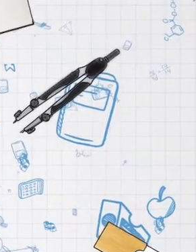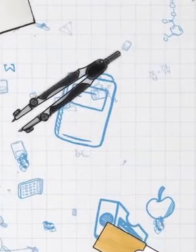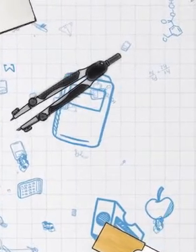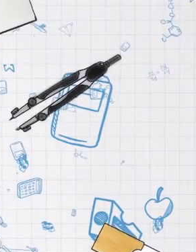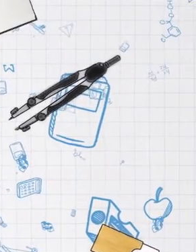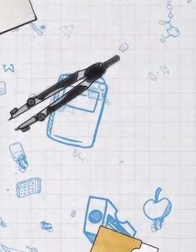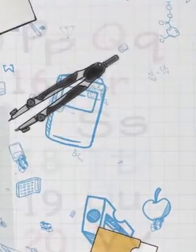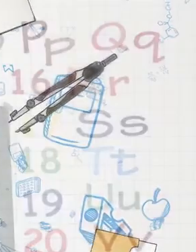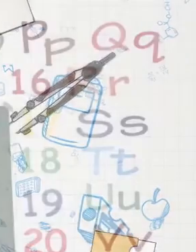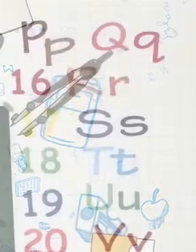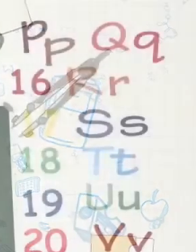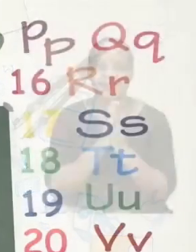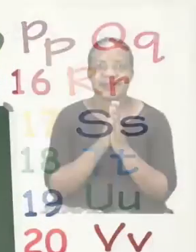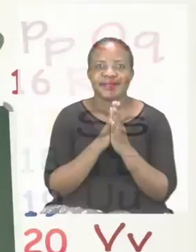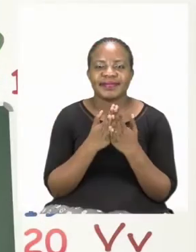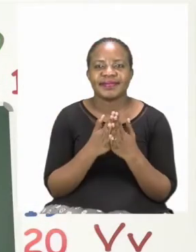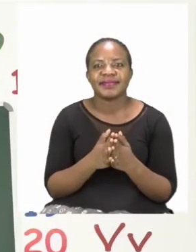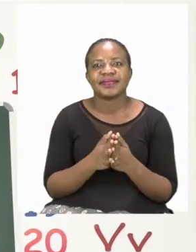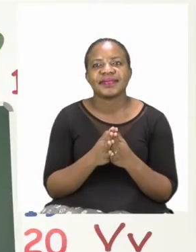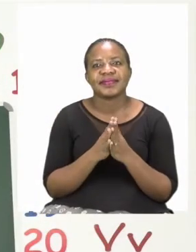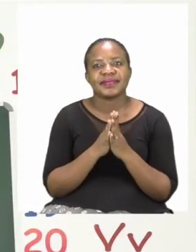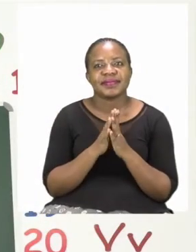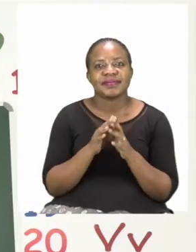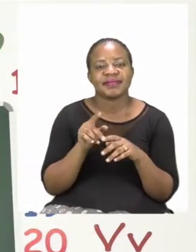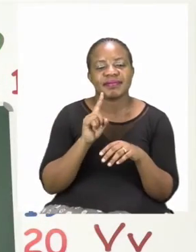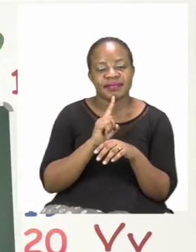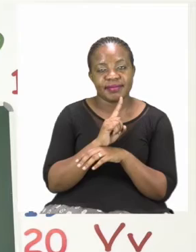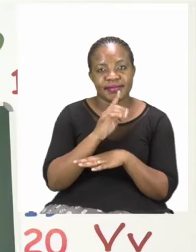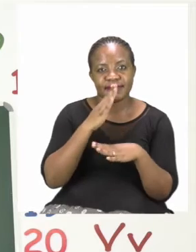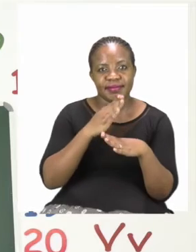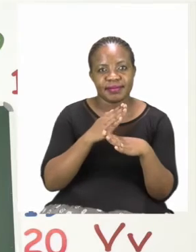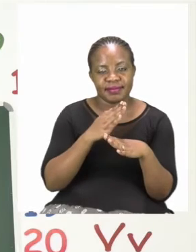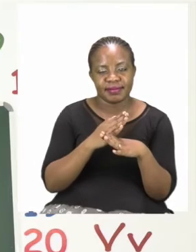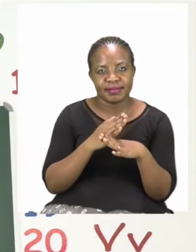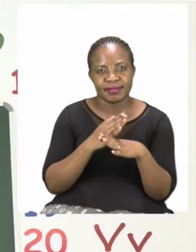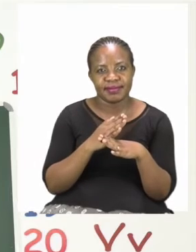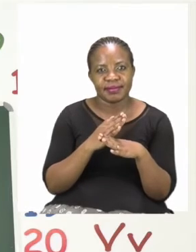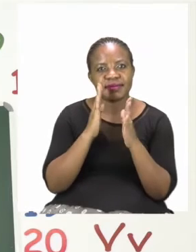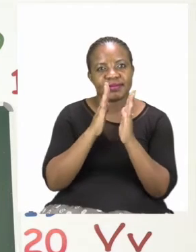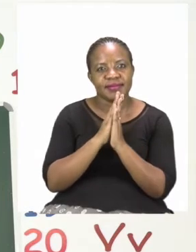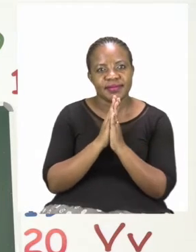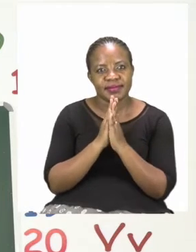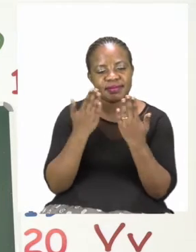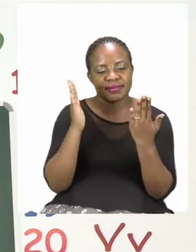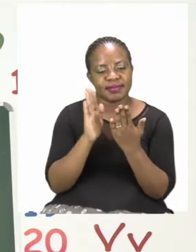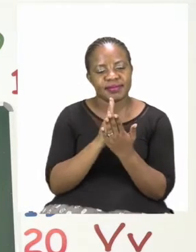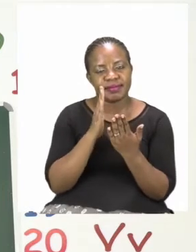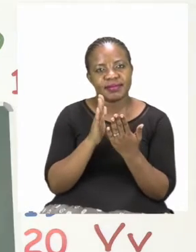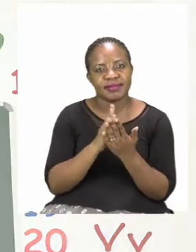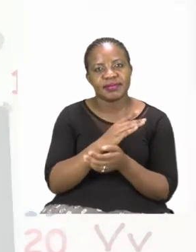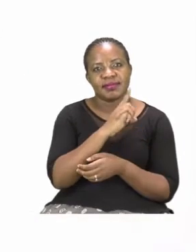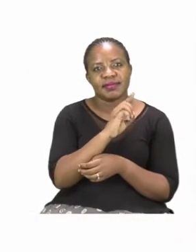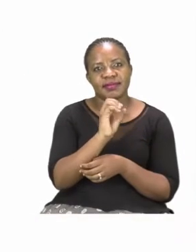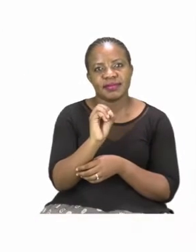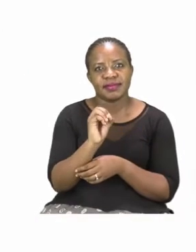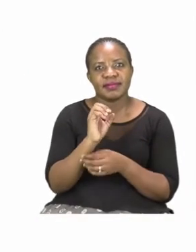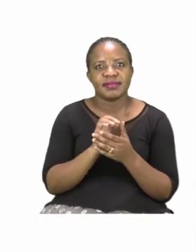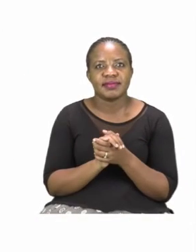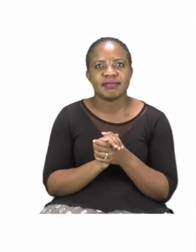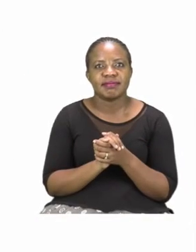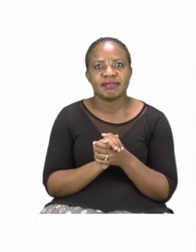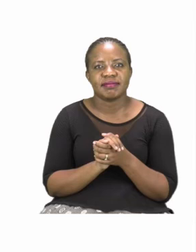Hello. Okay. 5, 4, 3, 2, 1. Show me your knees. Show me your head. My